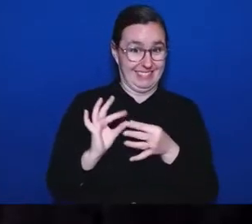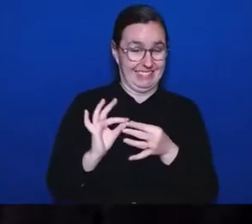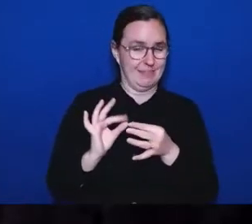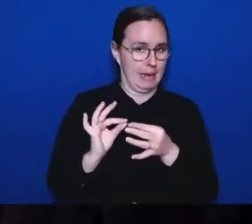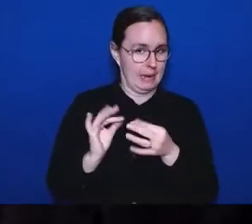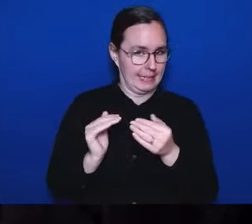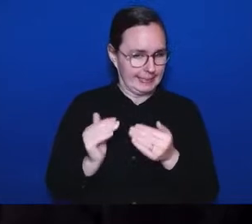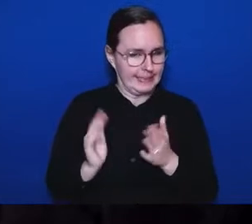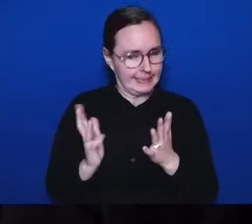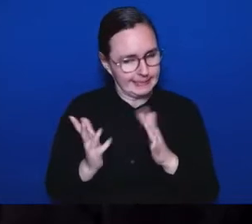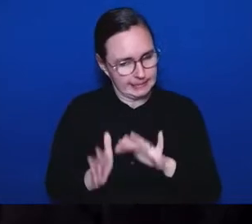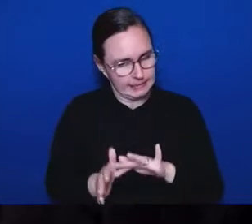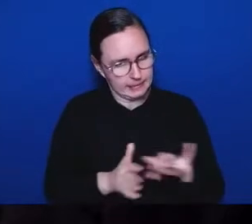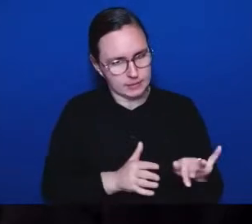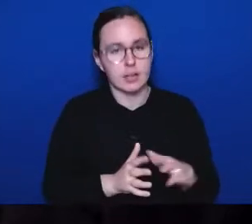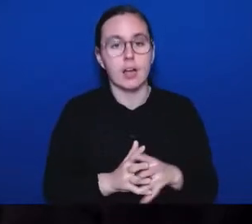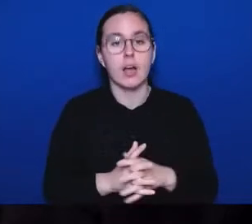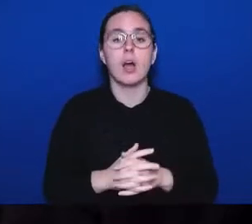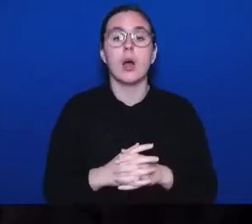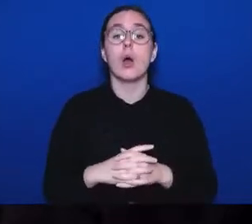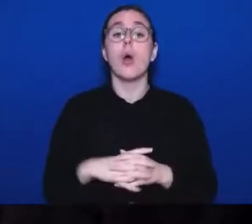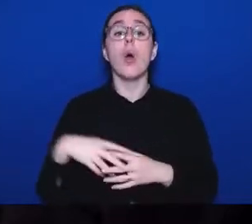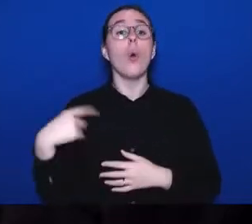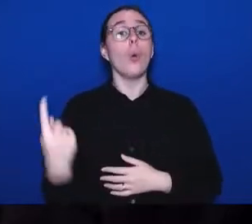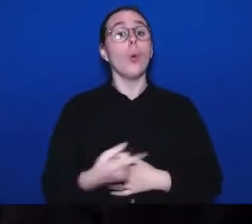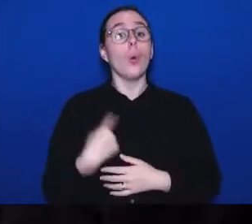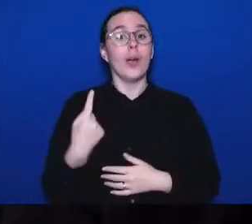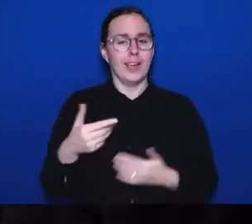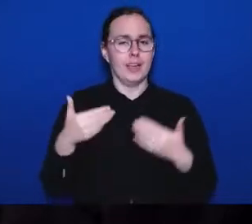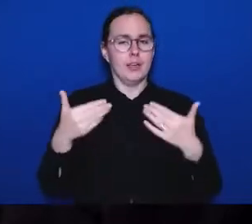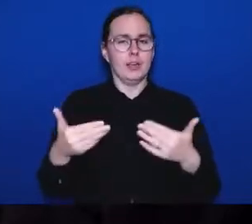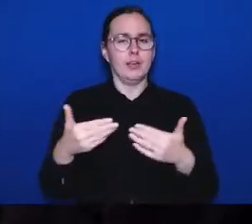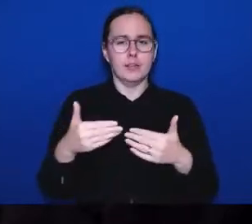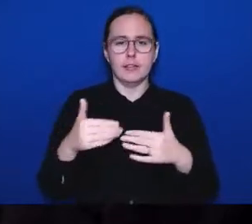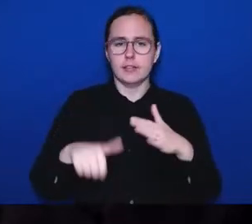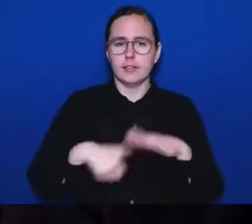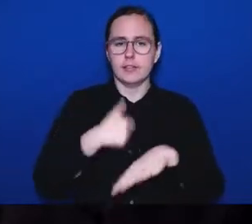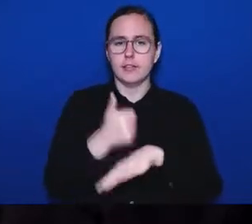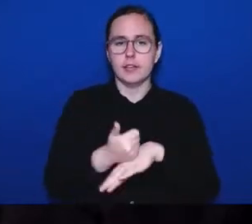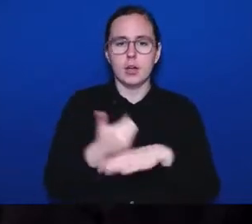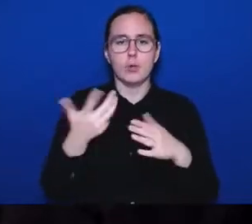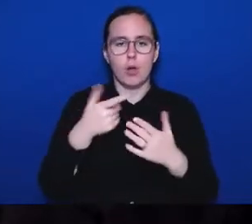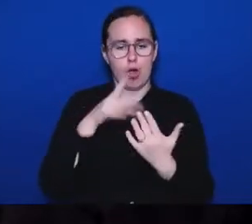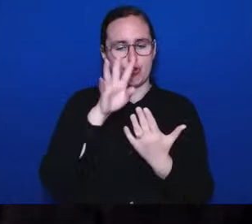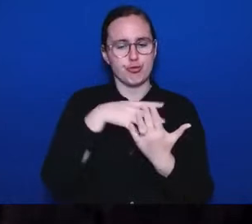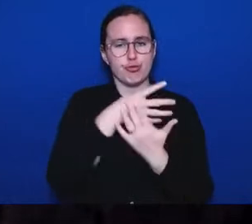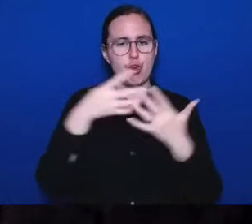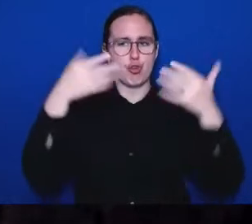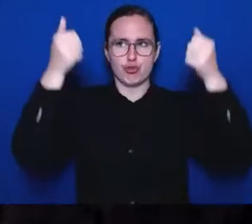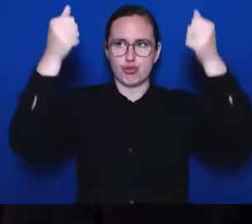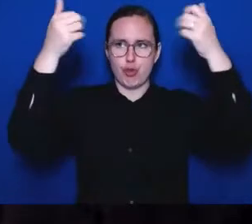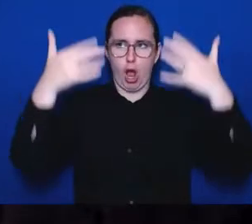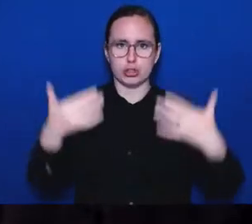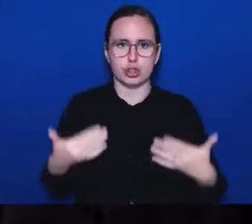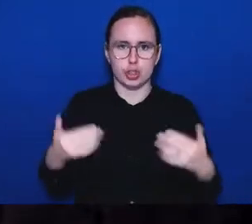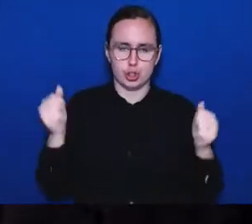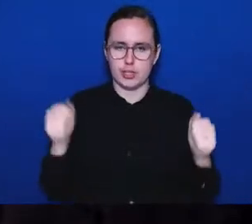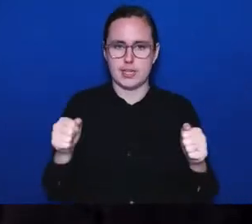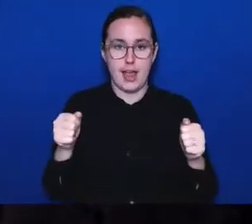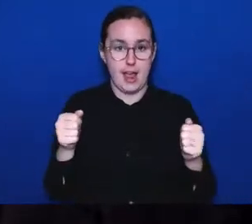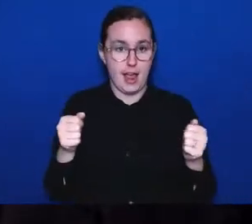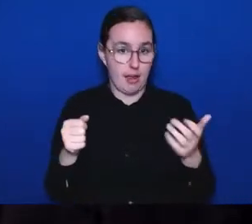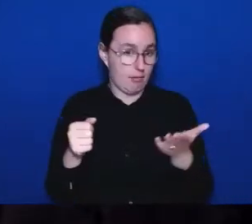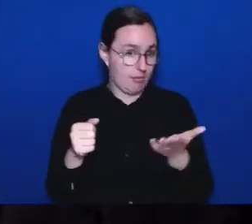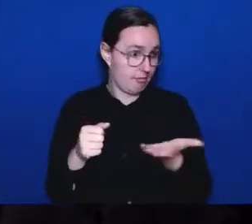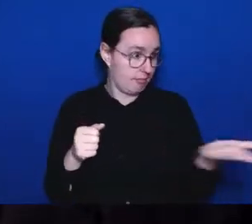as individuals. So it's not your response to a survey that might come to somebody from the federal government and allows us to estimate. It allows you to engage with the system.